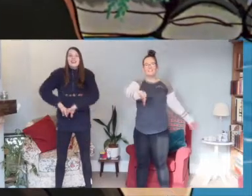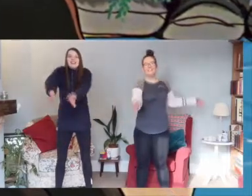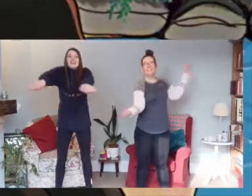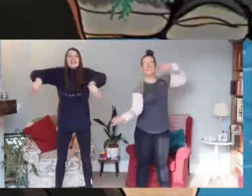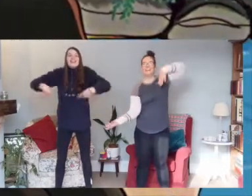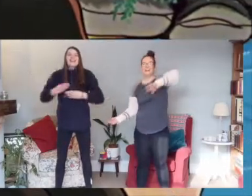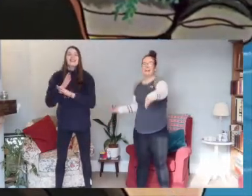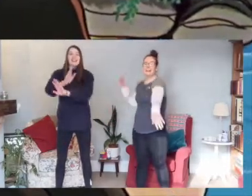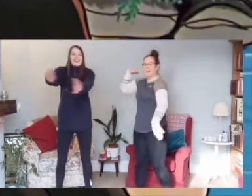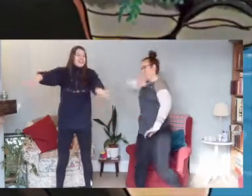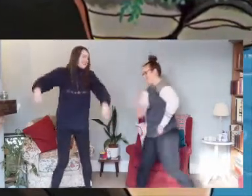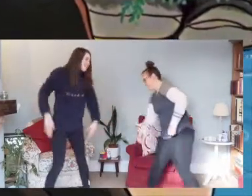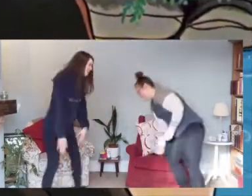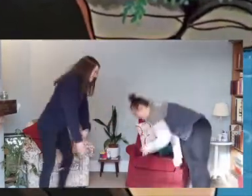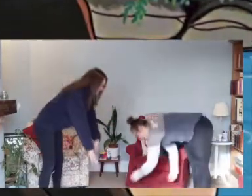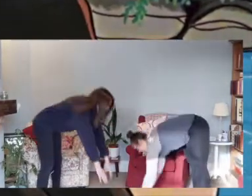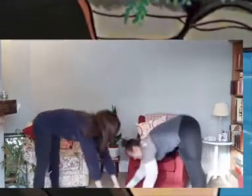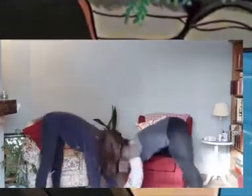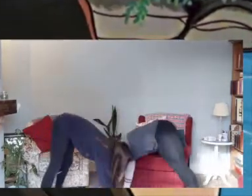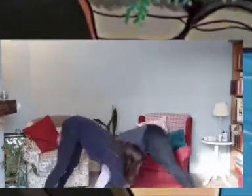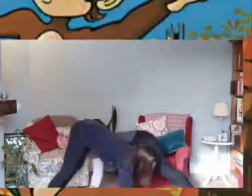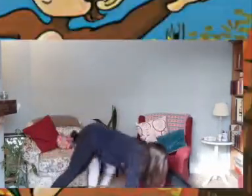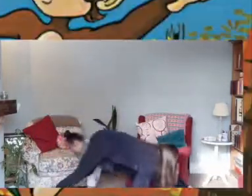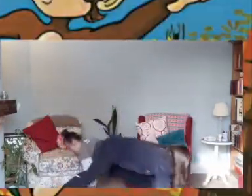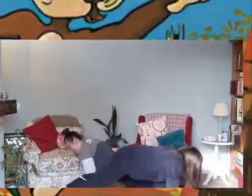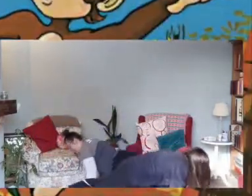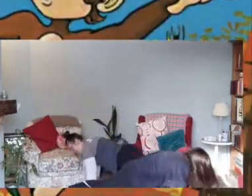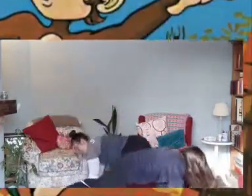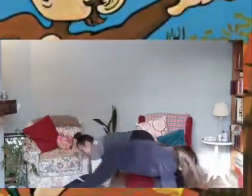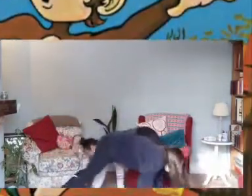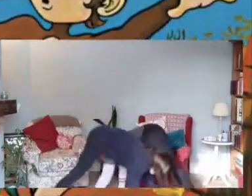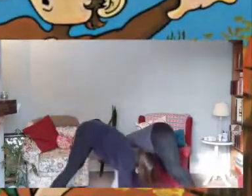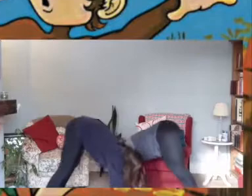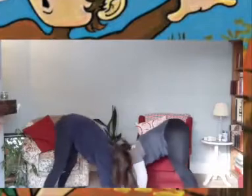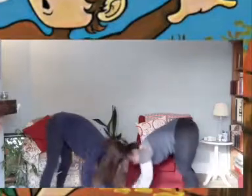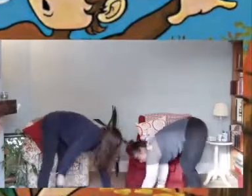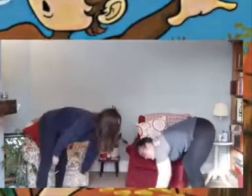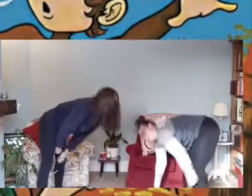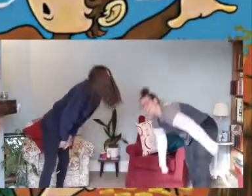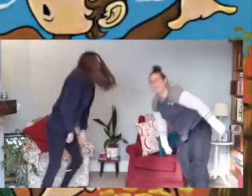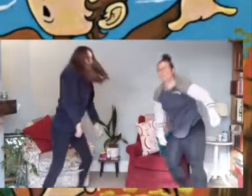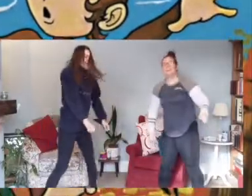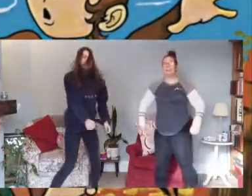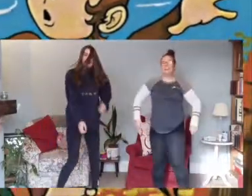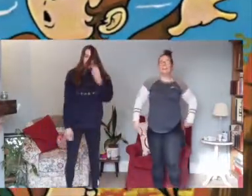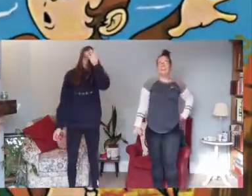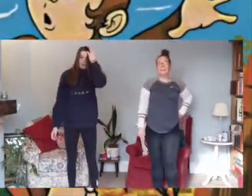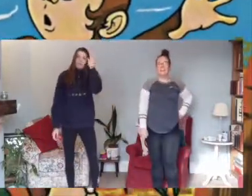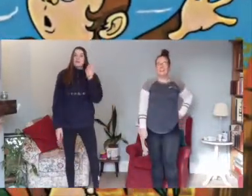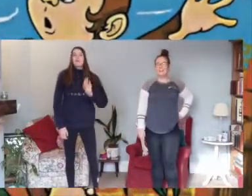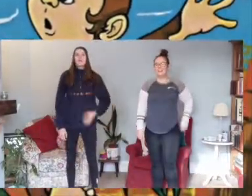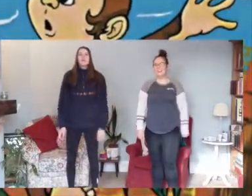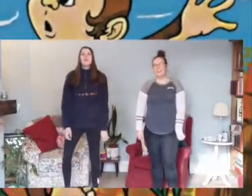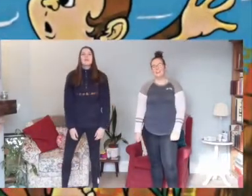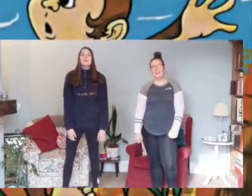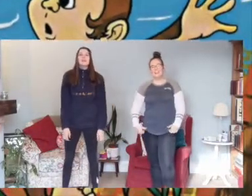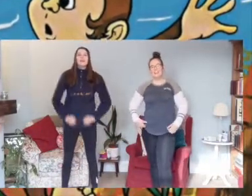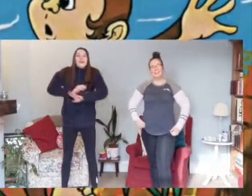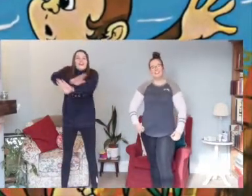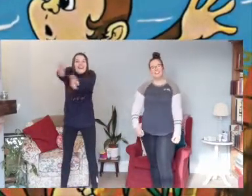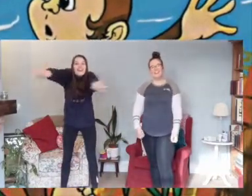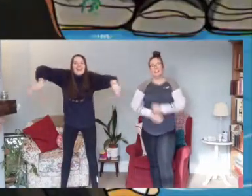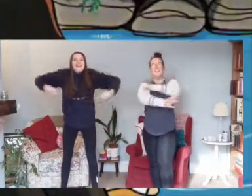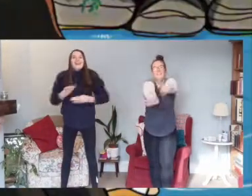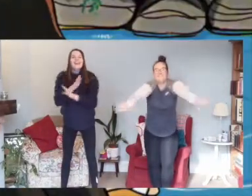pool, and Coco the small monkey strolled into view. She picked up a paw full of pebbles and started tossing them into the cool